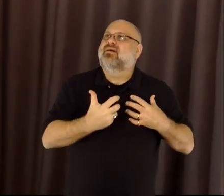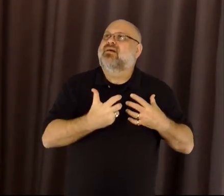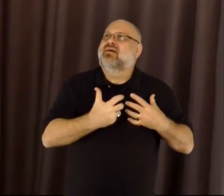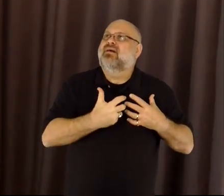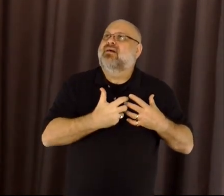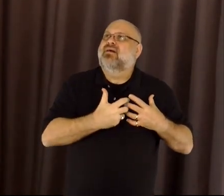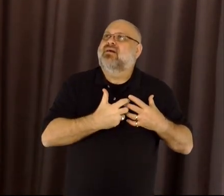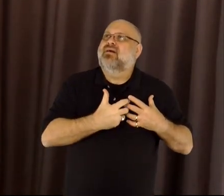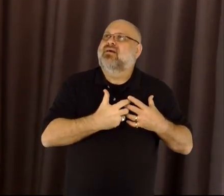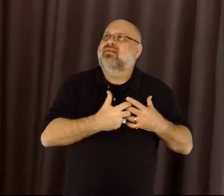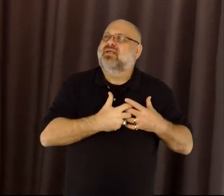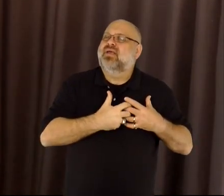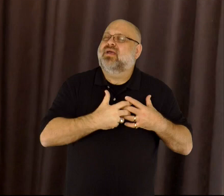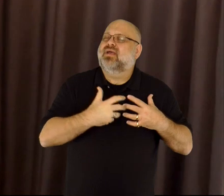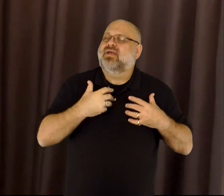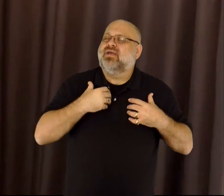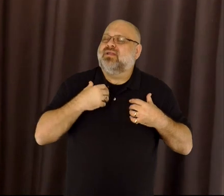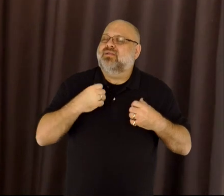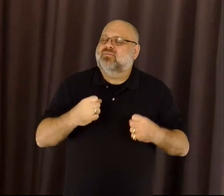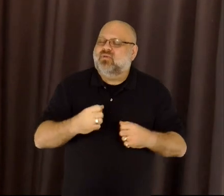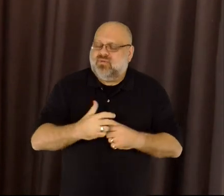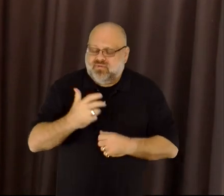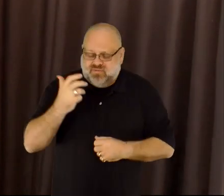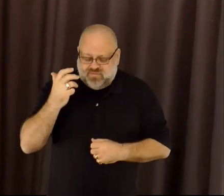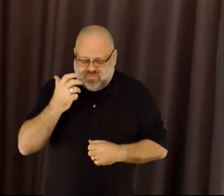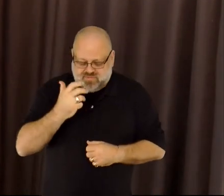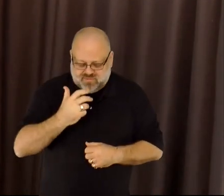every heart that is